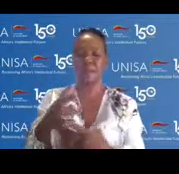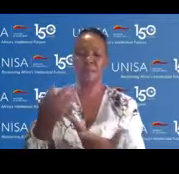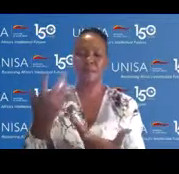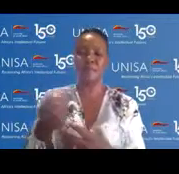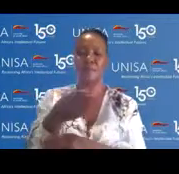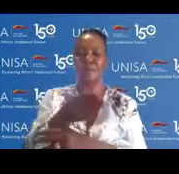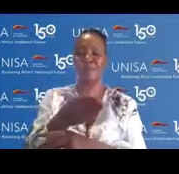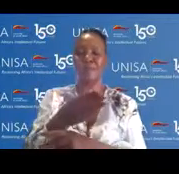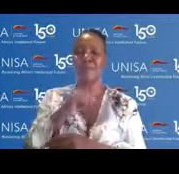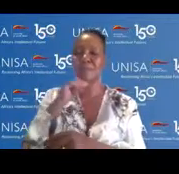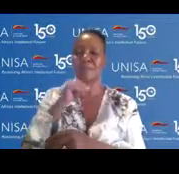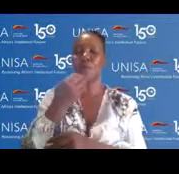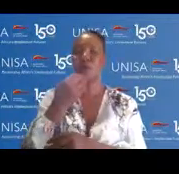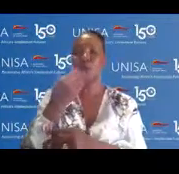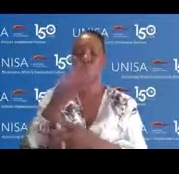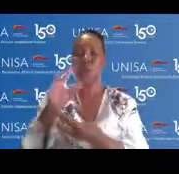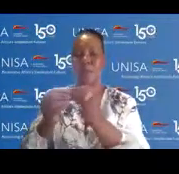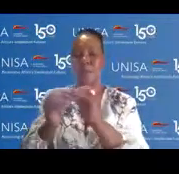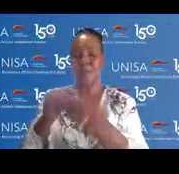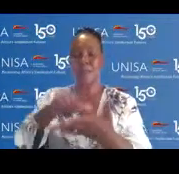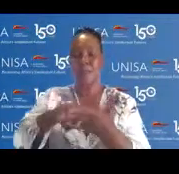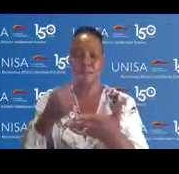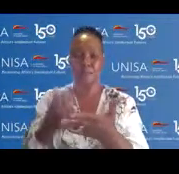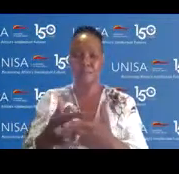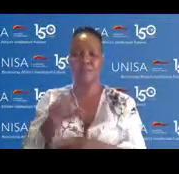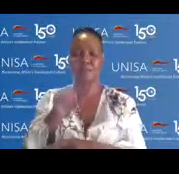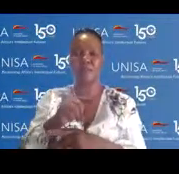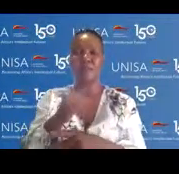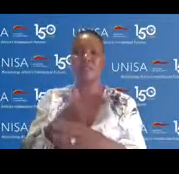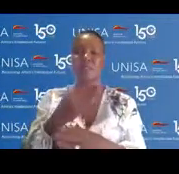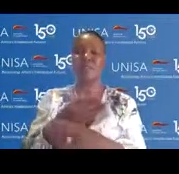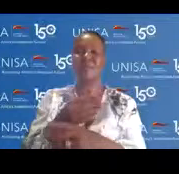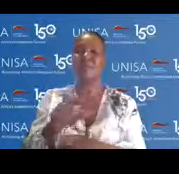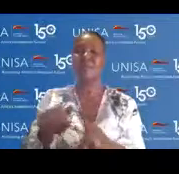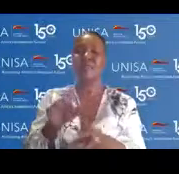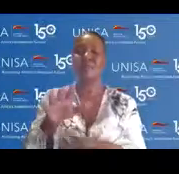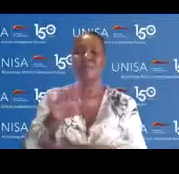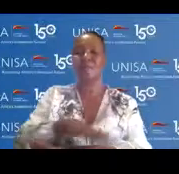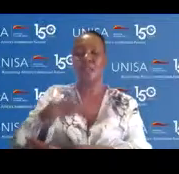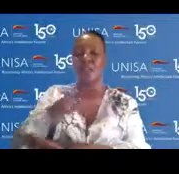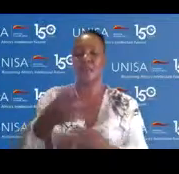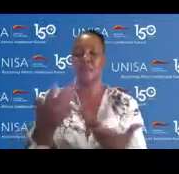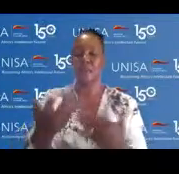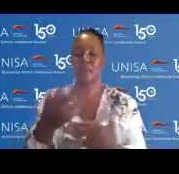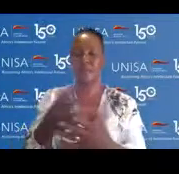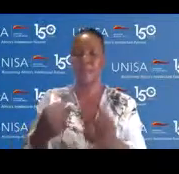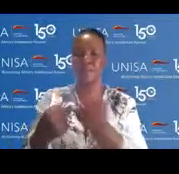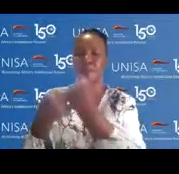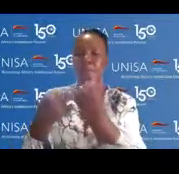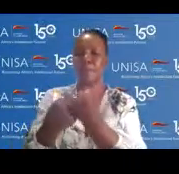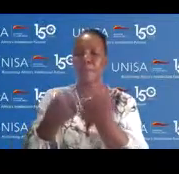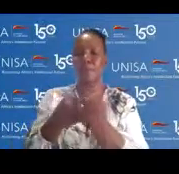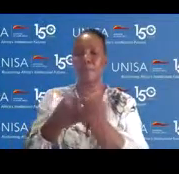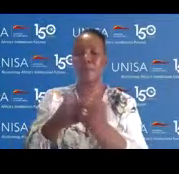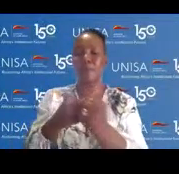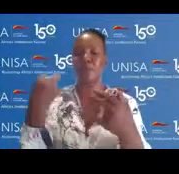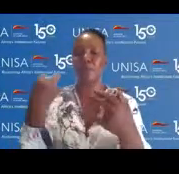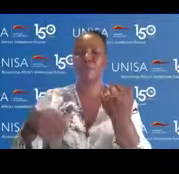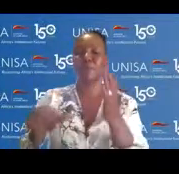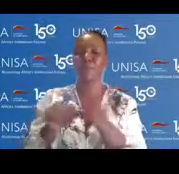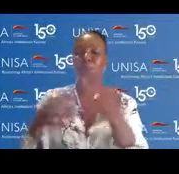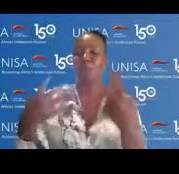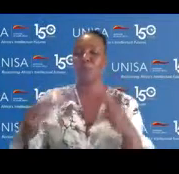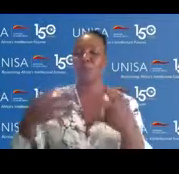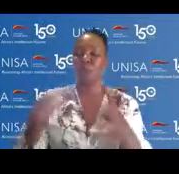doesn't matter. It's pretty much all made in the same place. Although the support is kind of important, so you might want to just do some